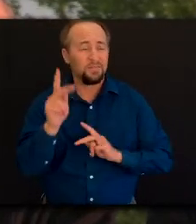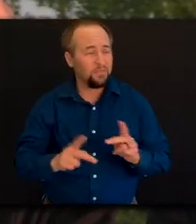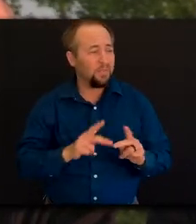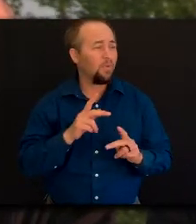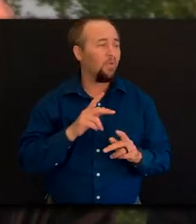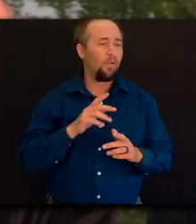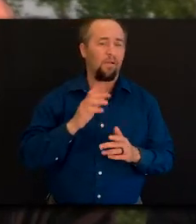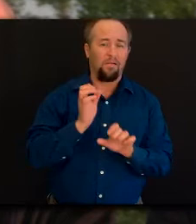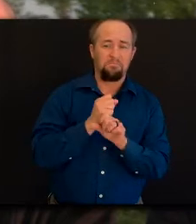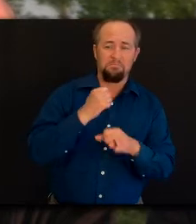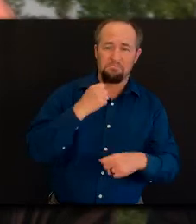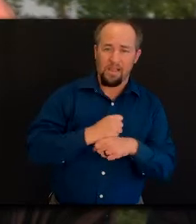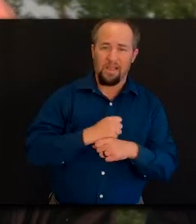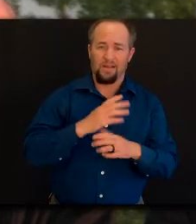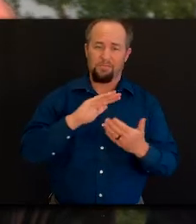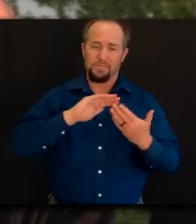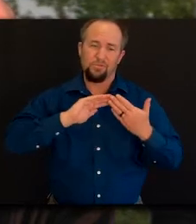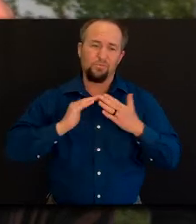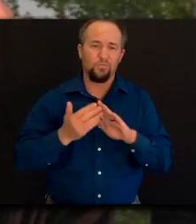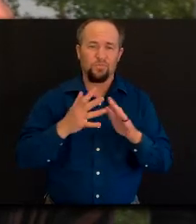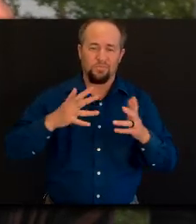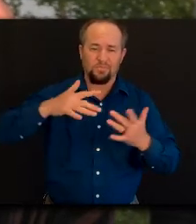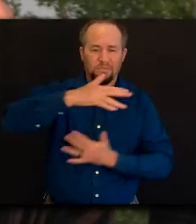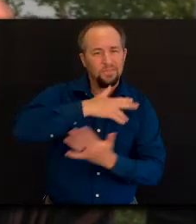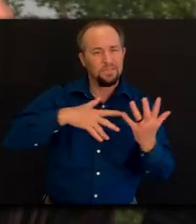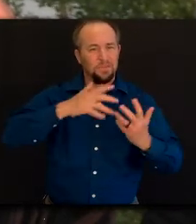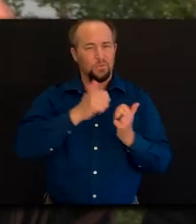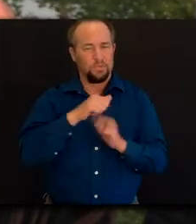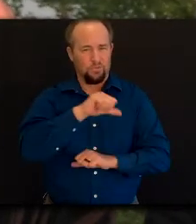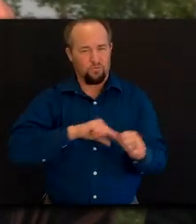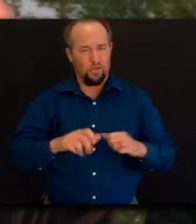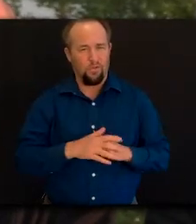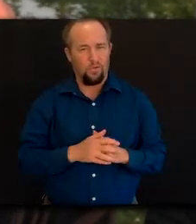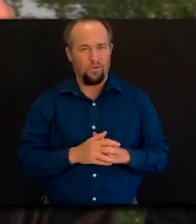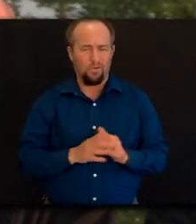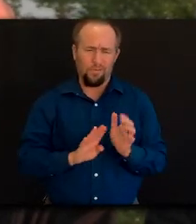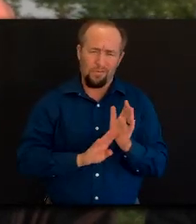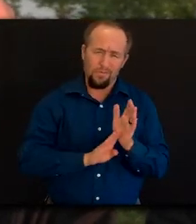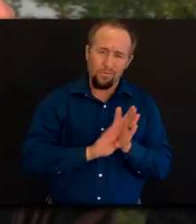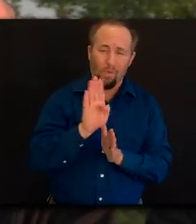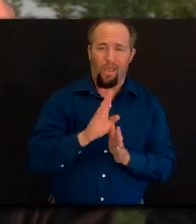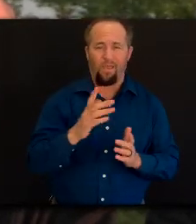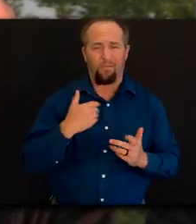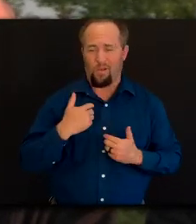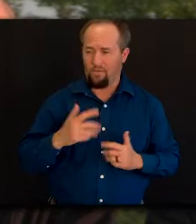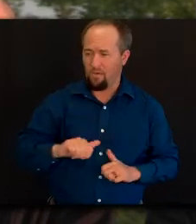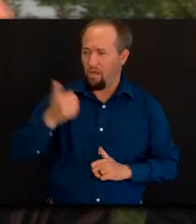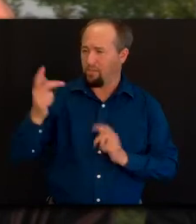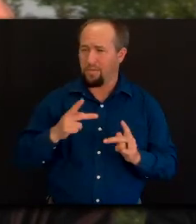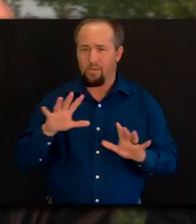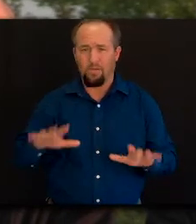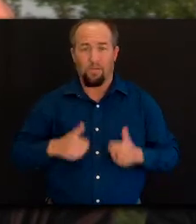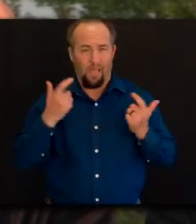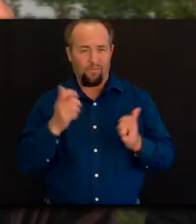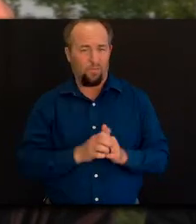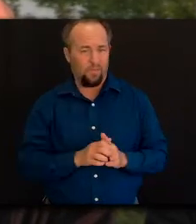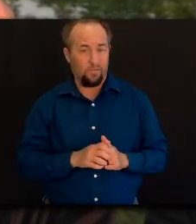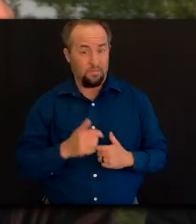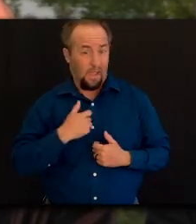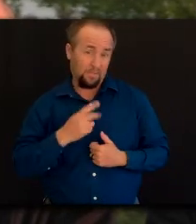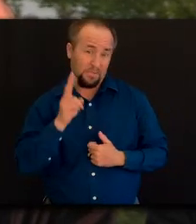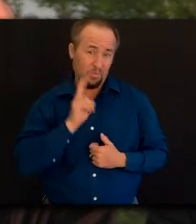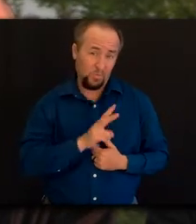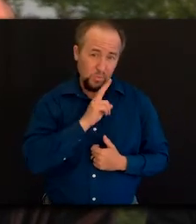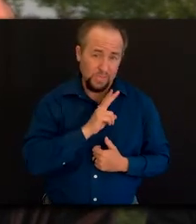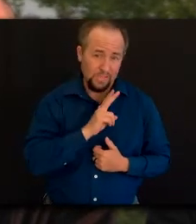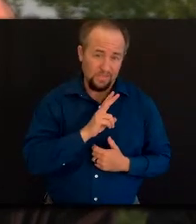be in community with one another. We thrive when we have others to do life with, and as a twin who came into this world